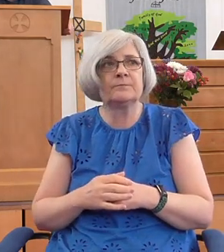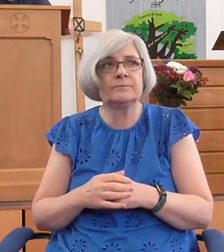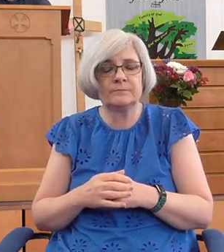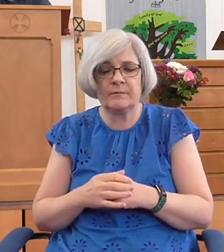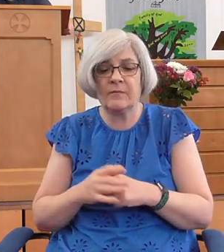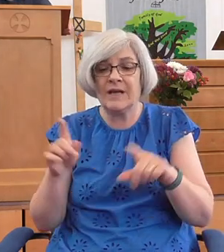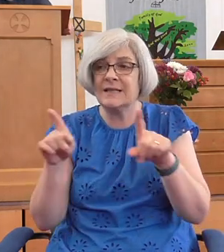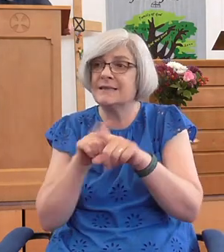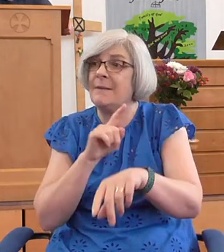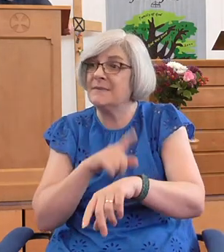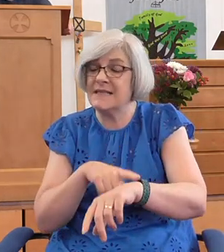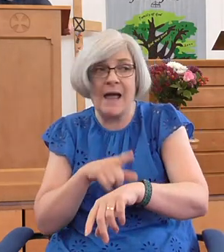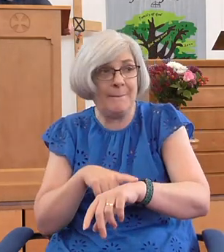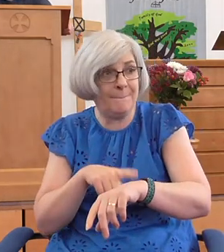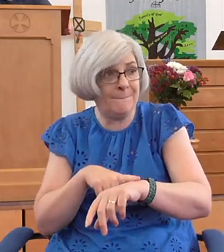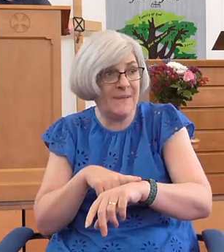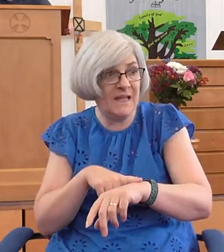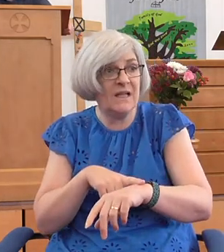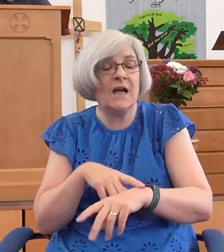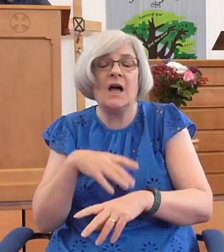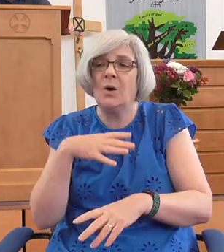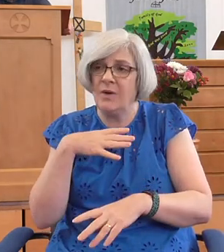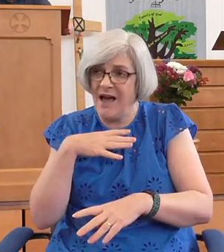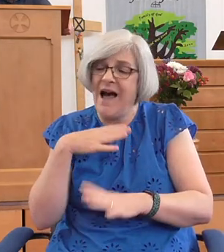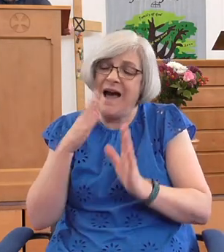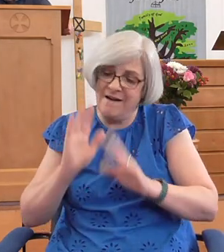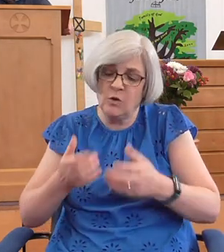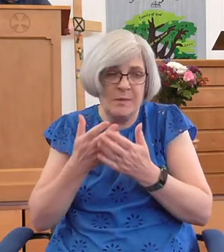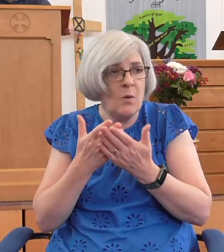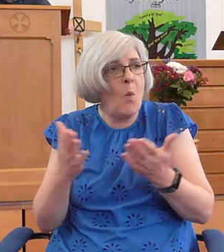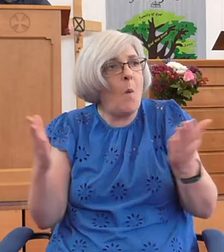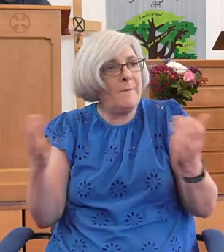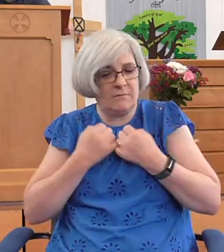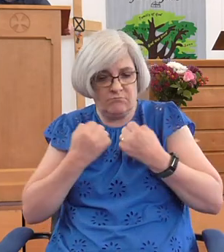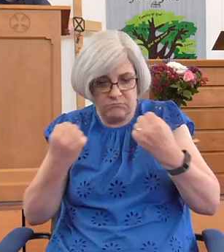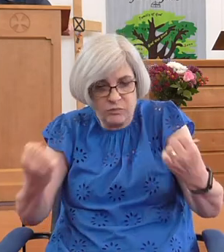At the same time, we do need to remain open to Him,